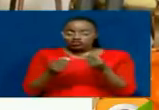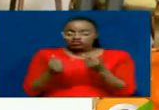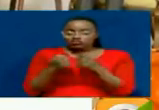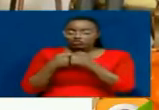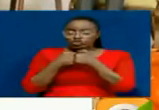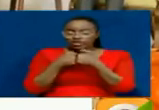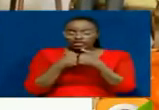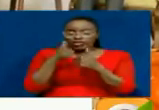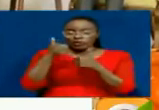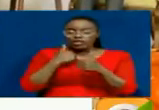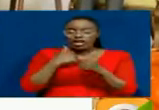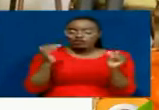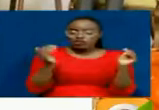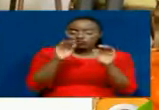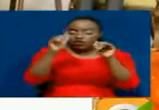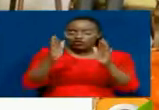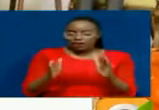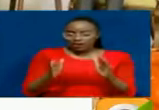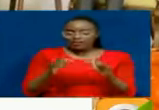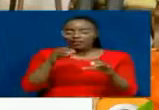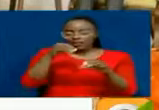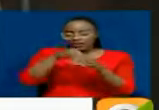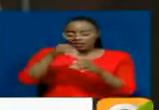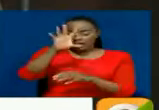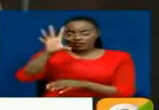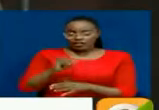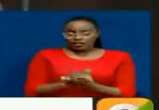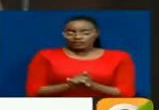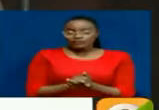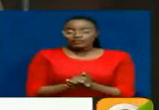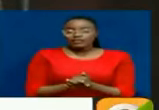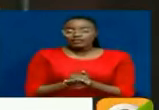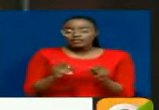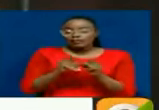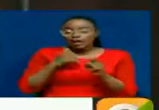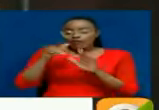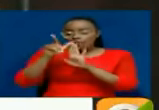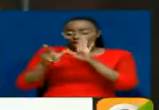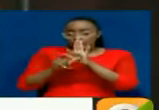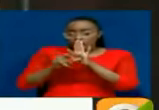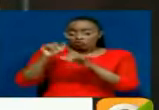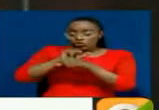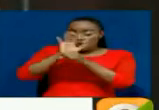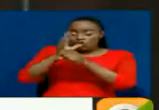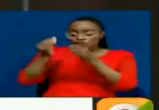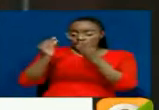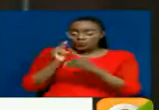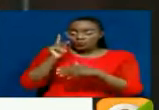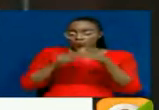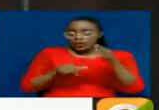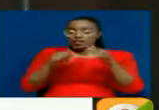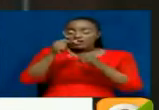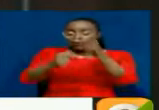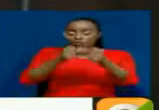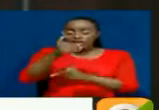address challenges facing smallholder farmers in the continent. One of the lessons that COVID taught us is, despite